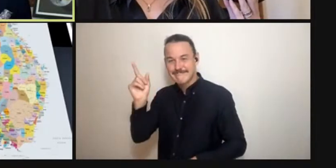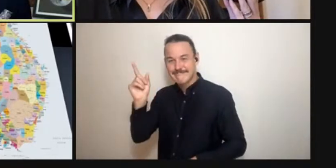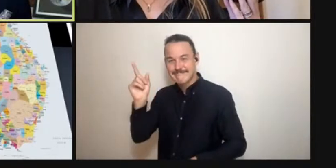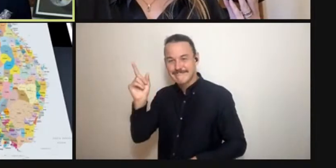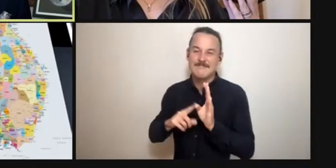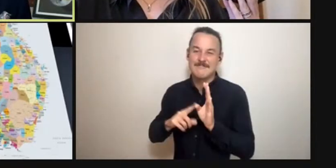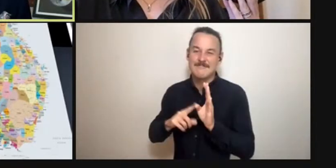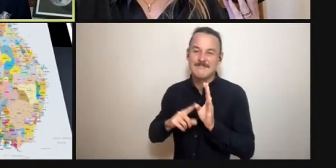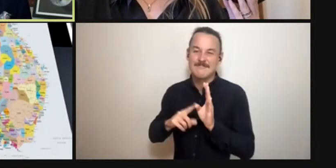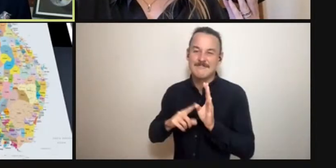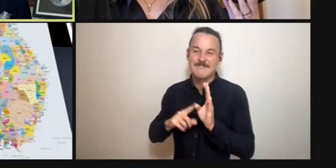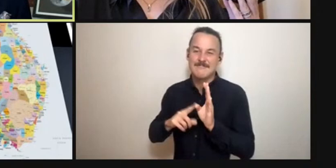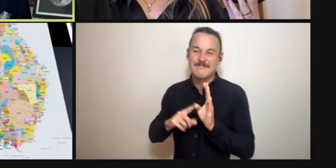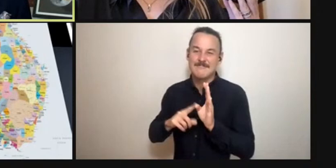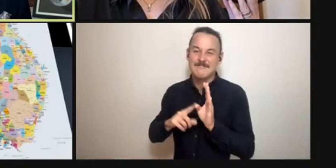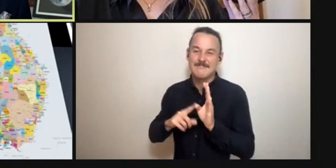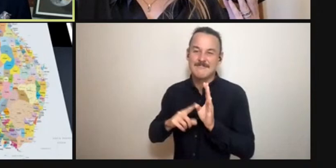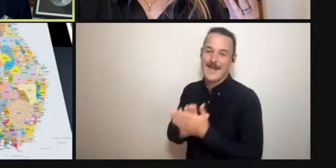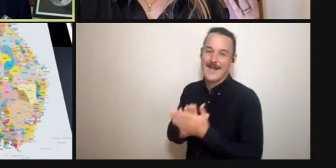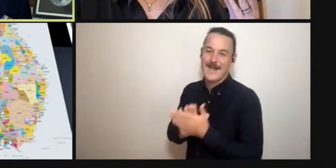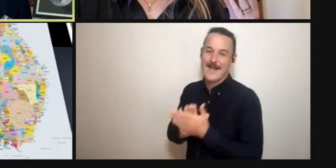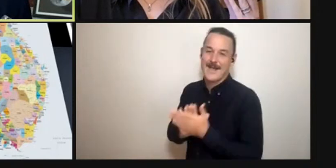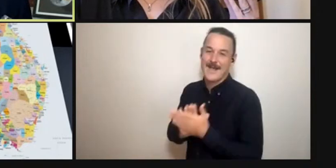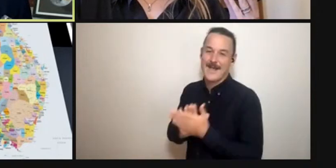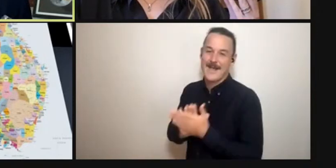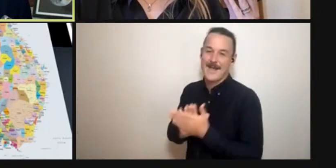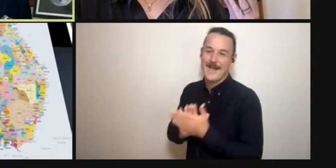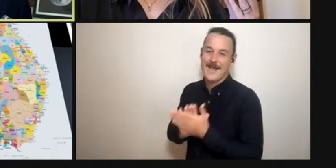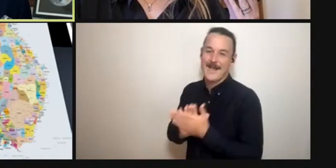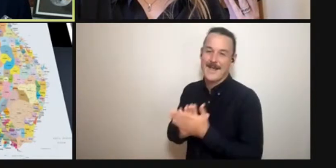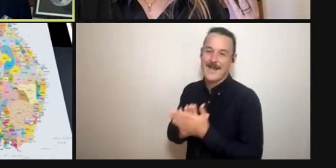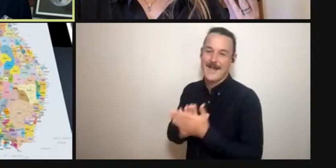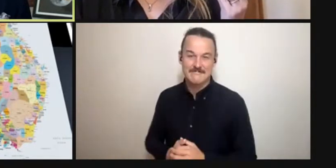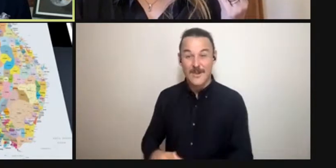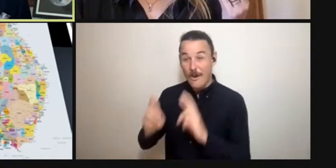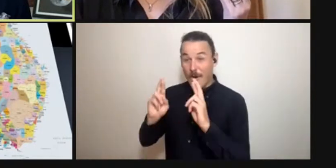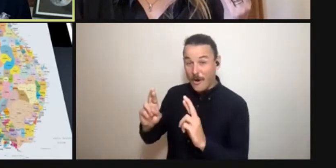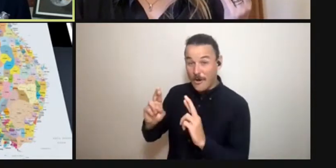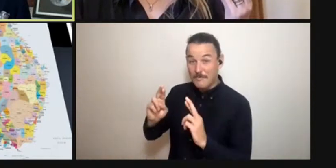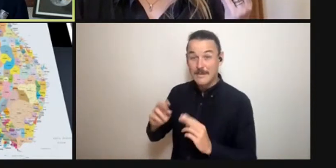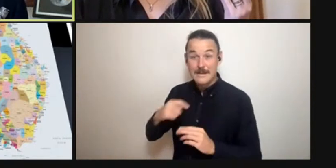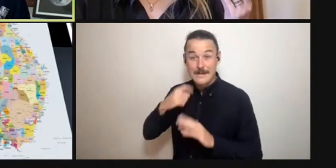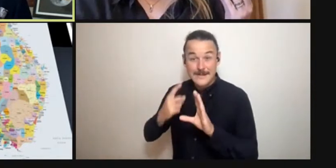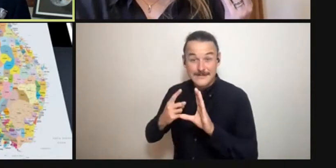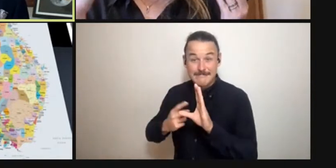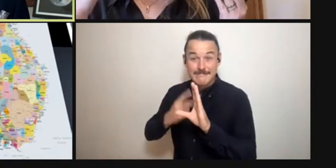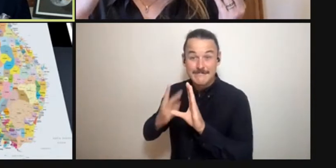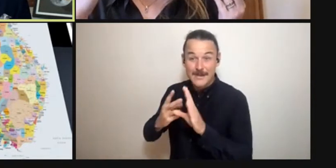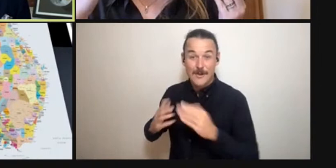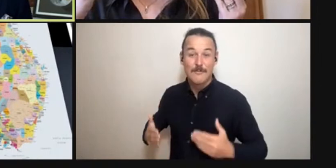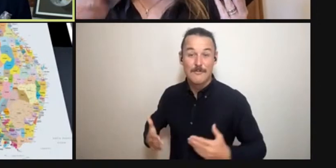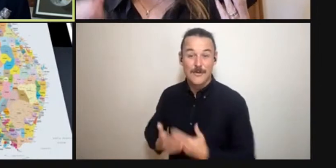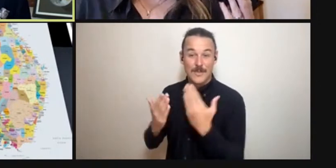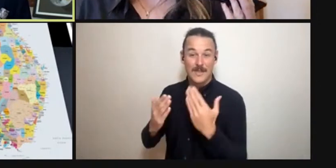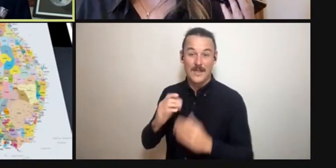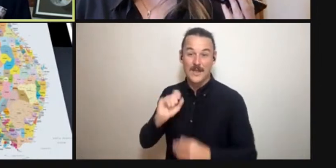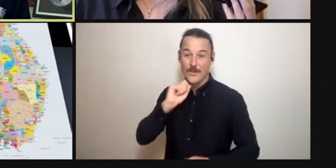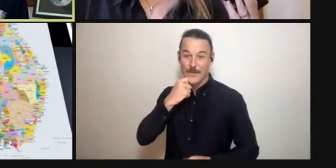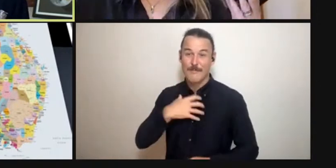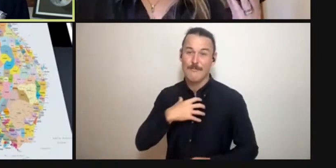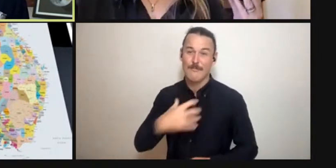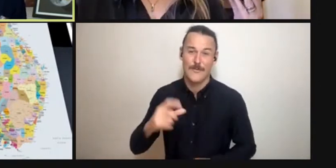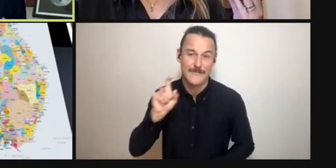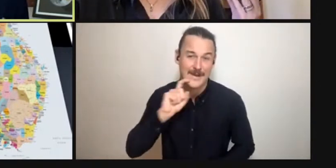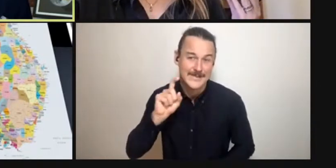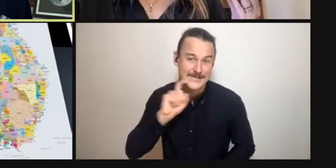happy birthday. I hope, I promise, the next few birthdays will be more fun. I think this is a tough one, but you're